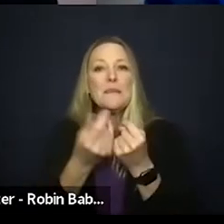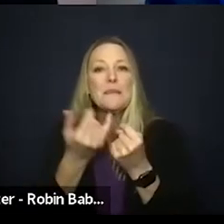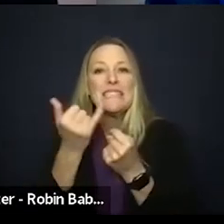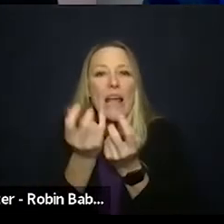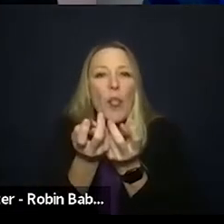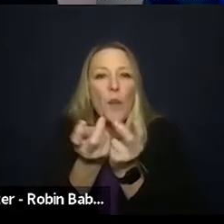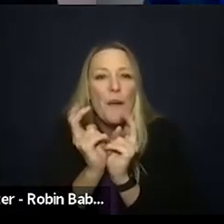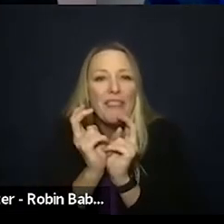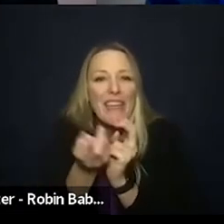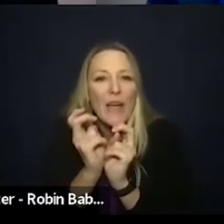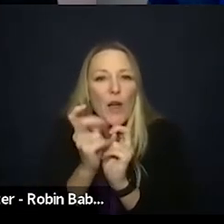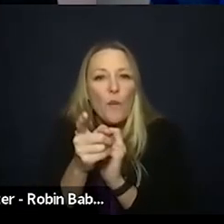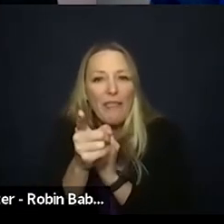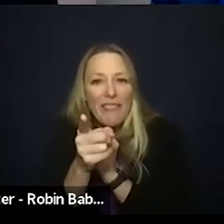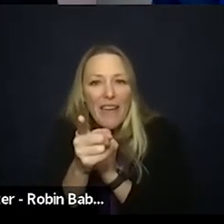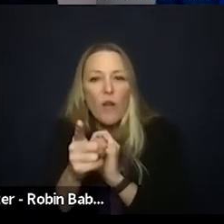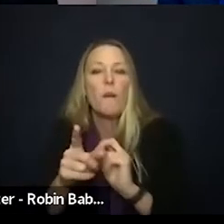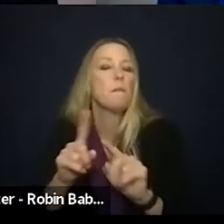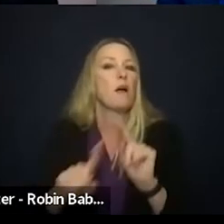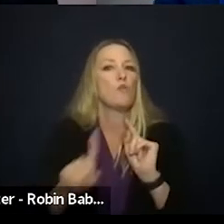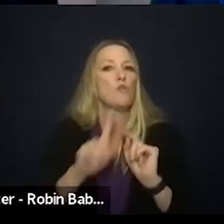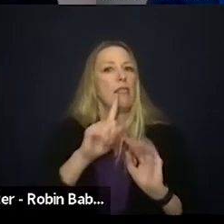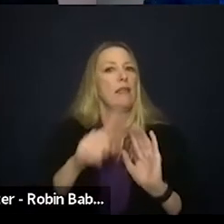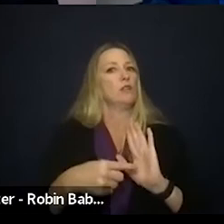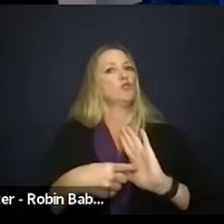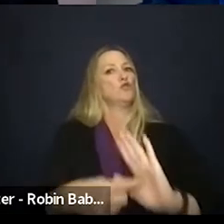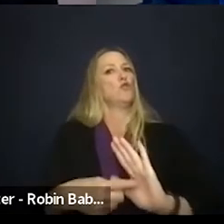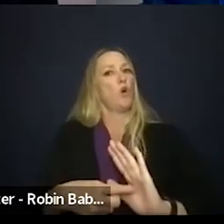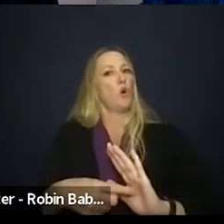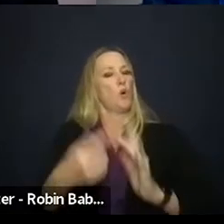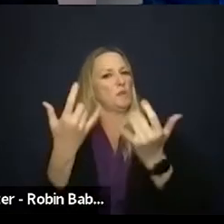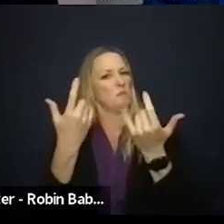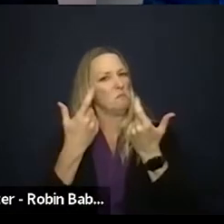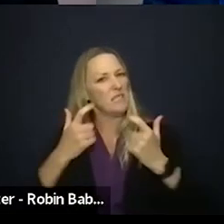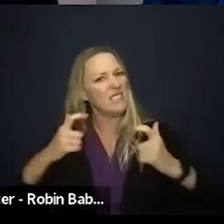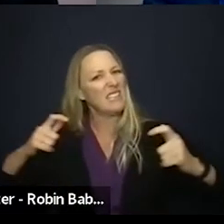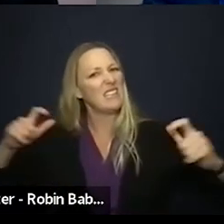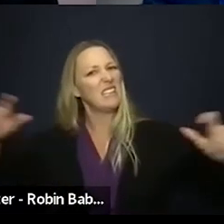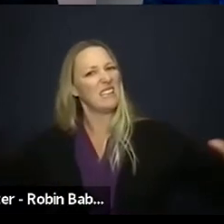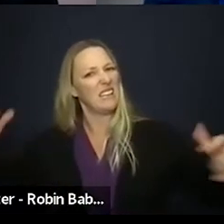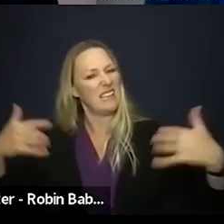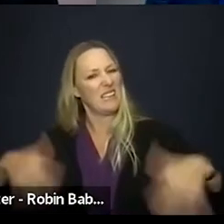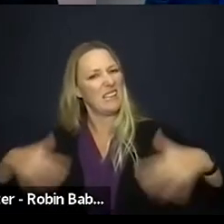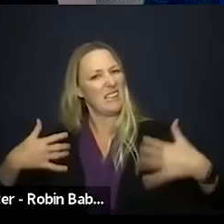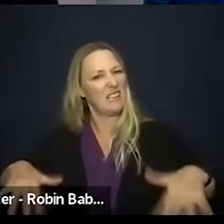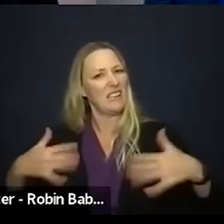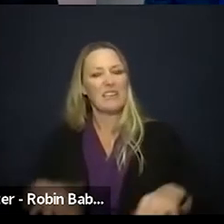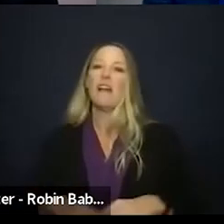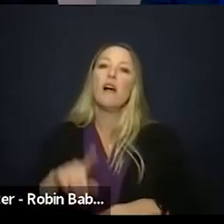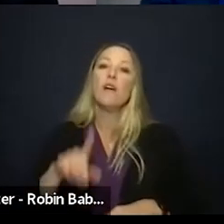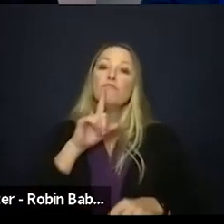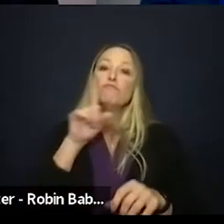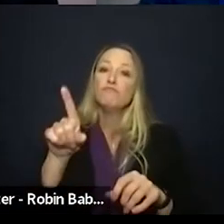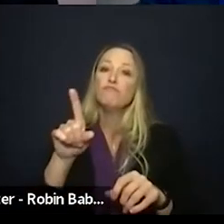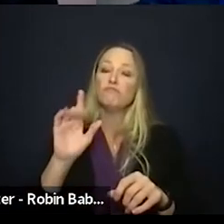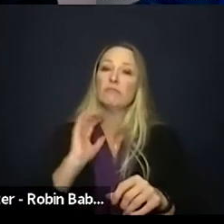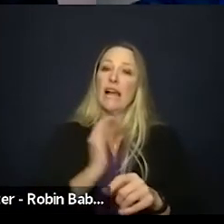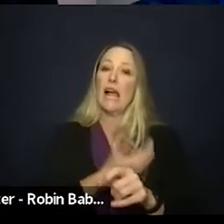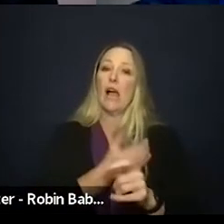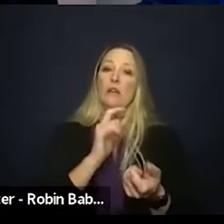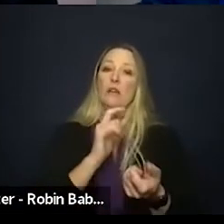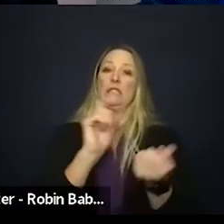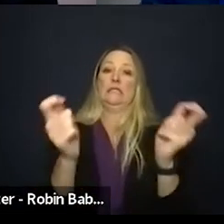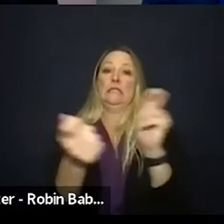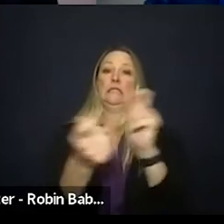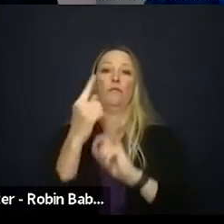ring for the observatory but this really shows the skill and scope of this project and truly the makeover of the south side of